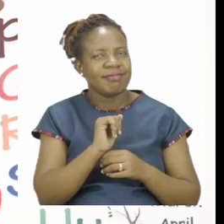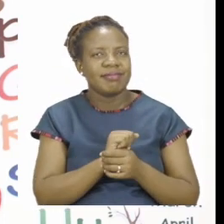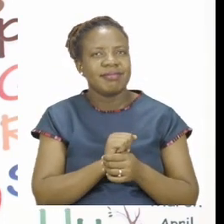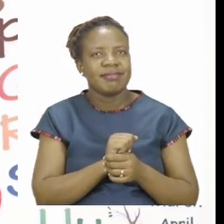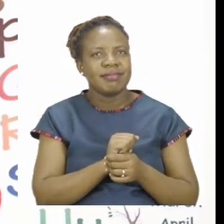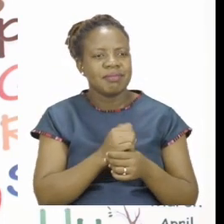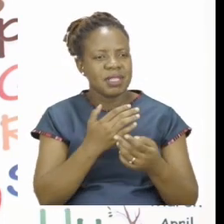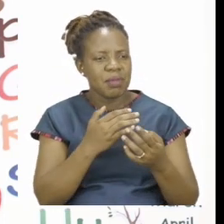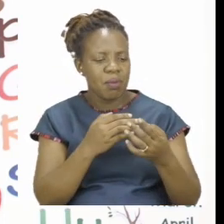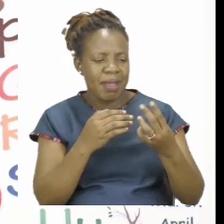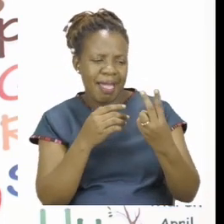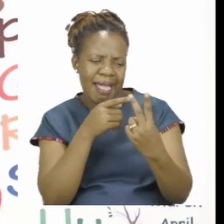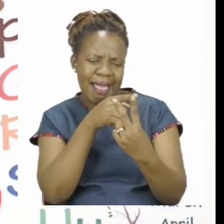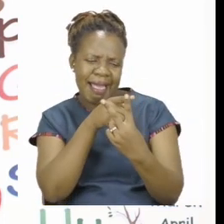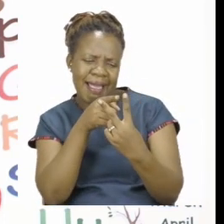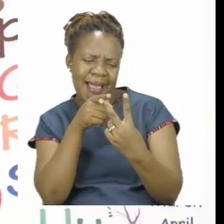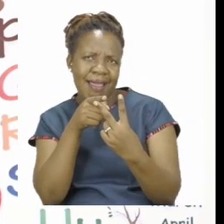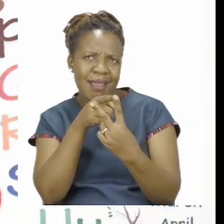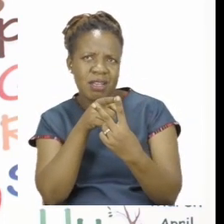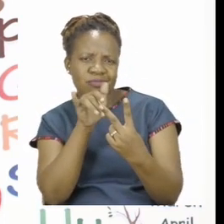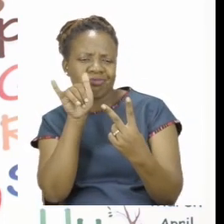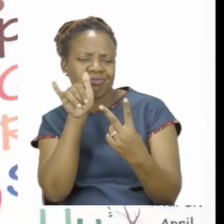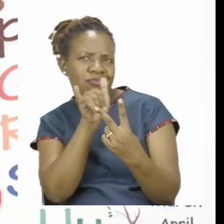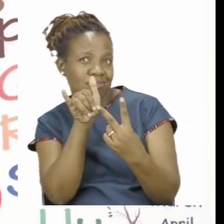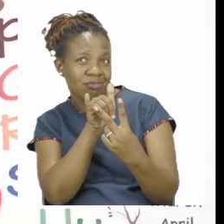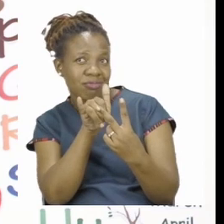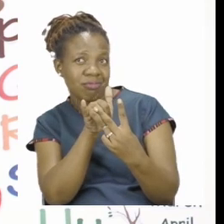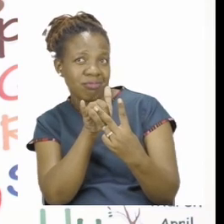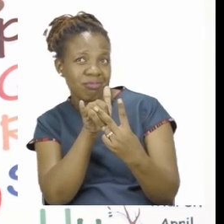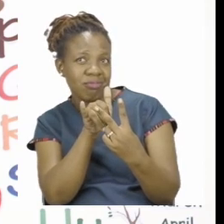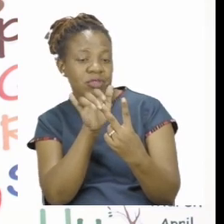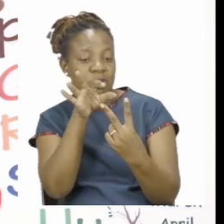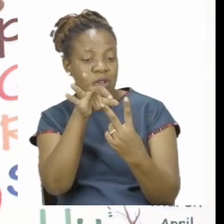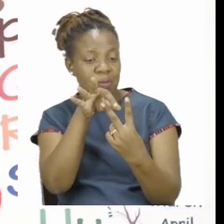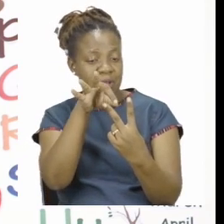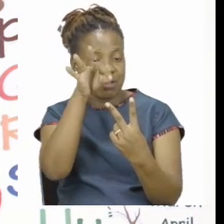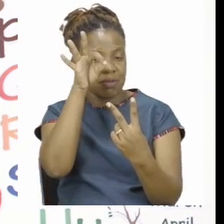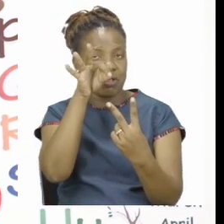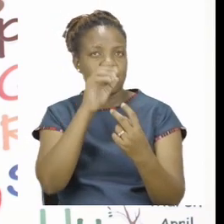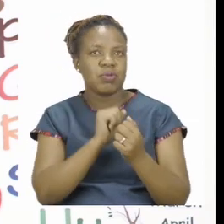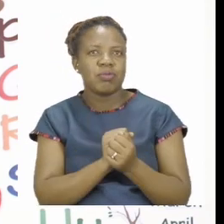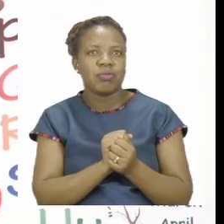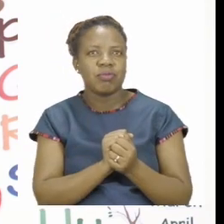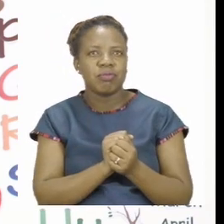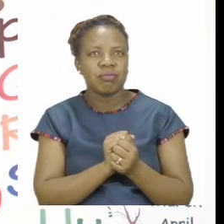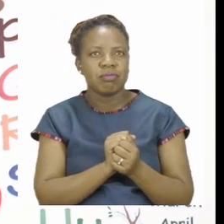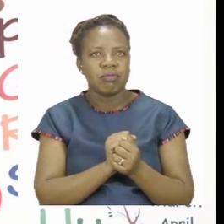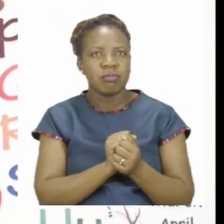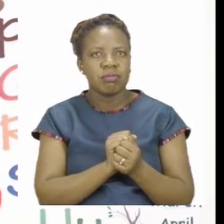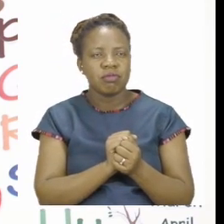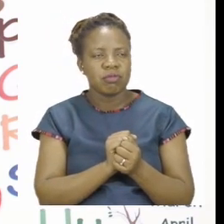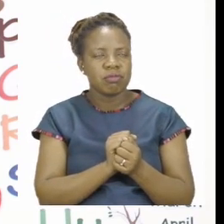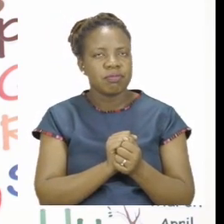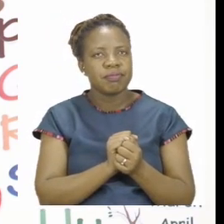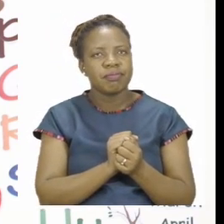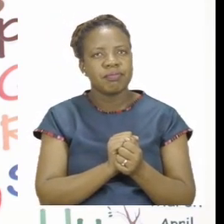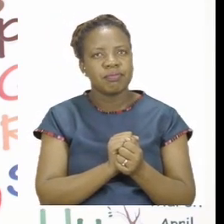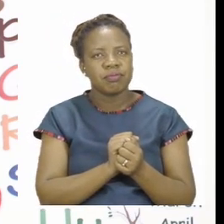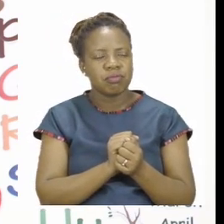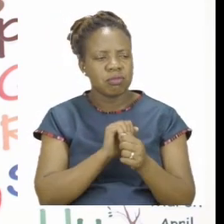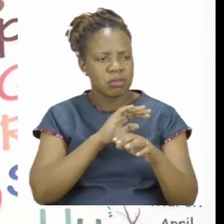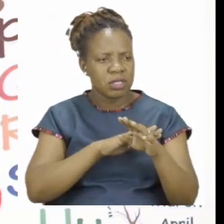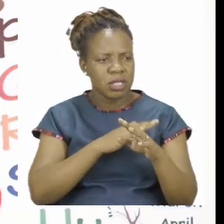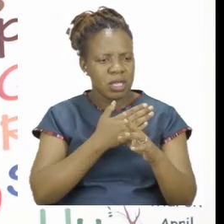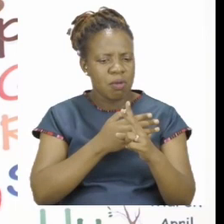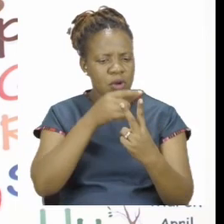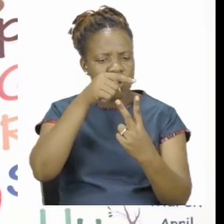to pick one. Which is the capital city for Namibia? Then they'll